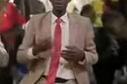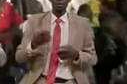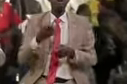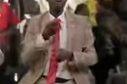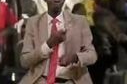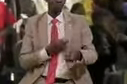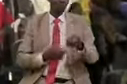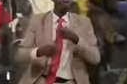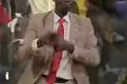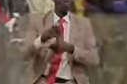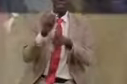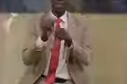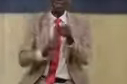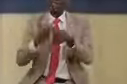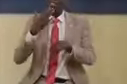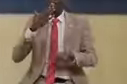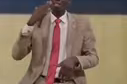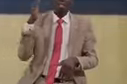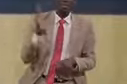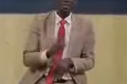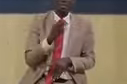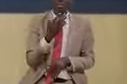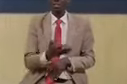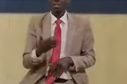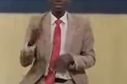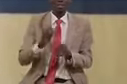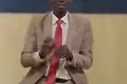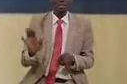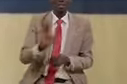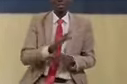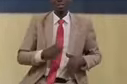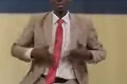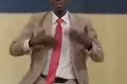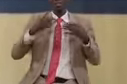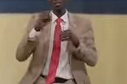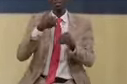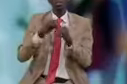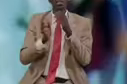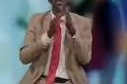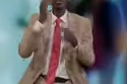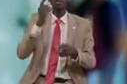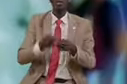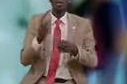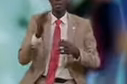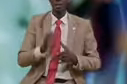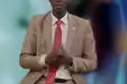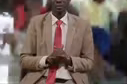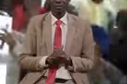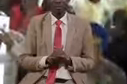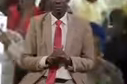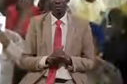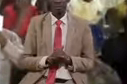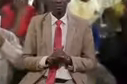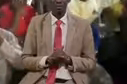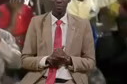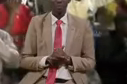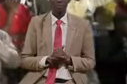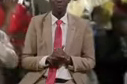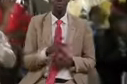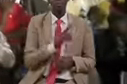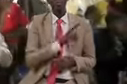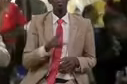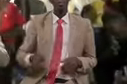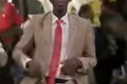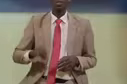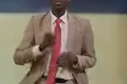every evil thing in their lives in Jesus' name. Lord, I pray